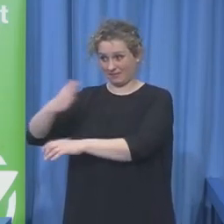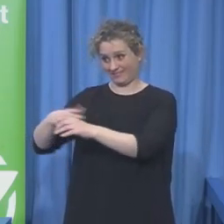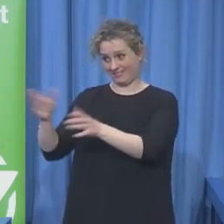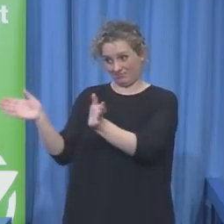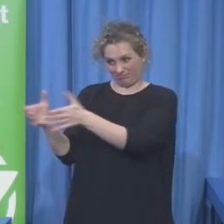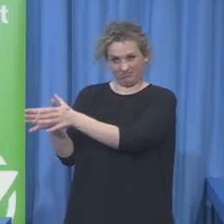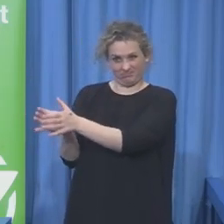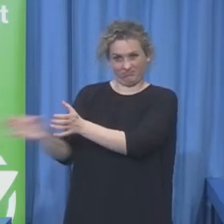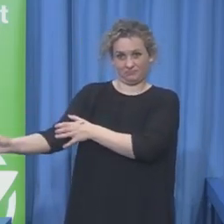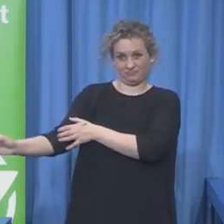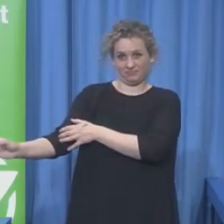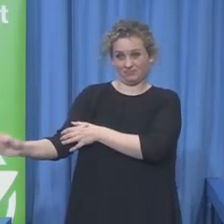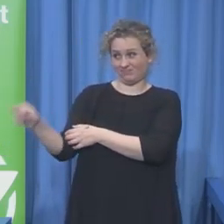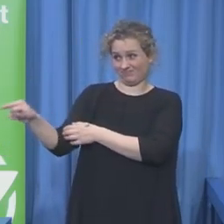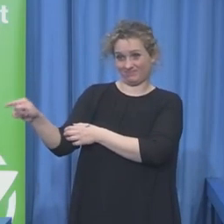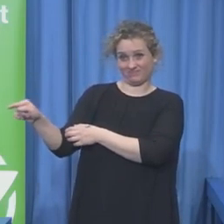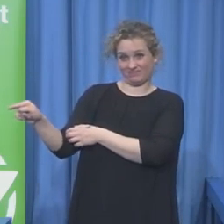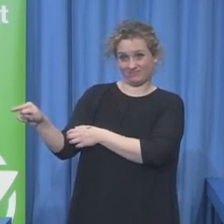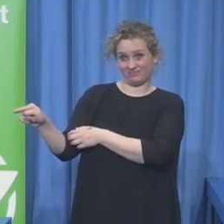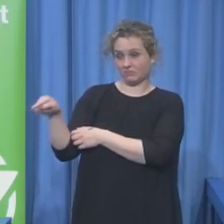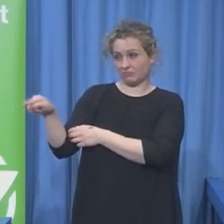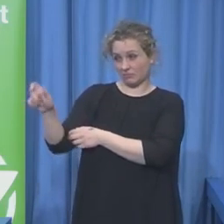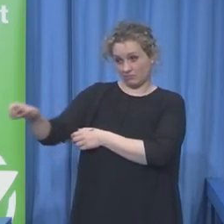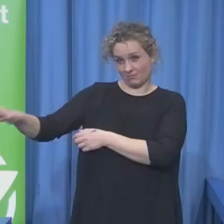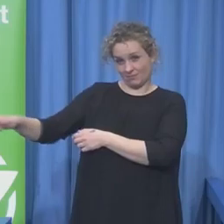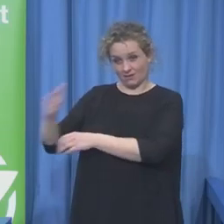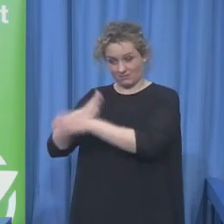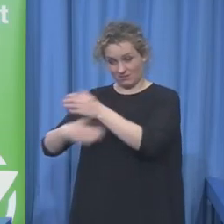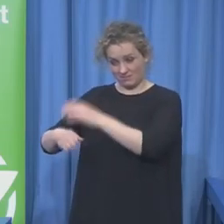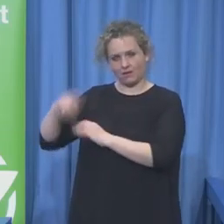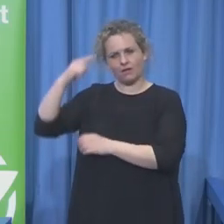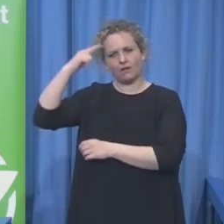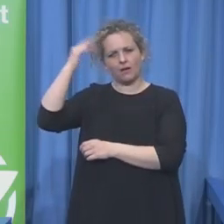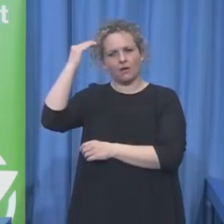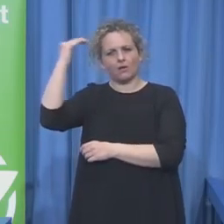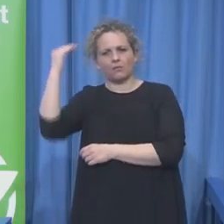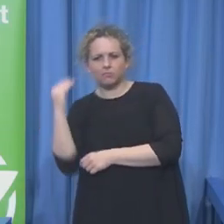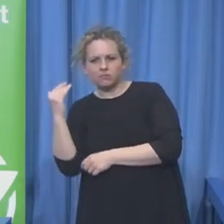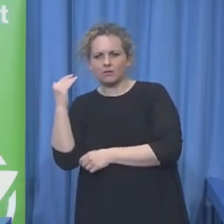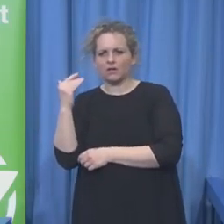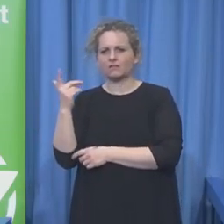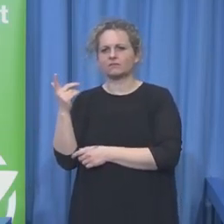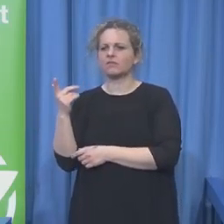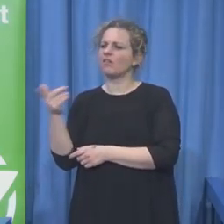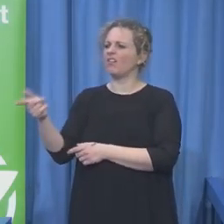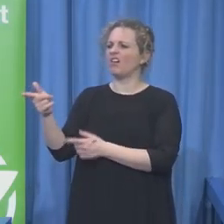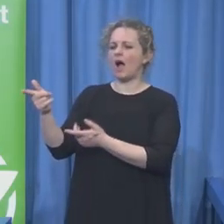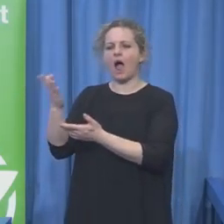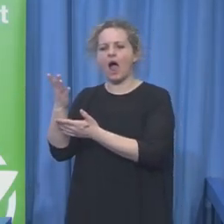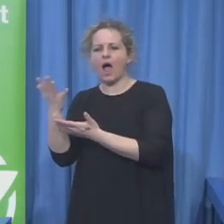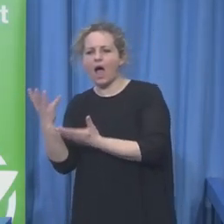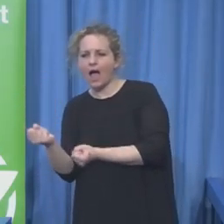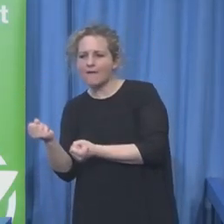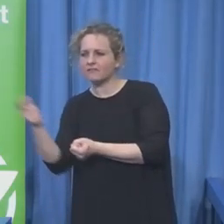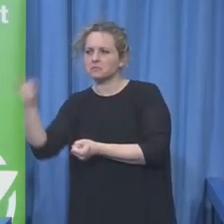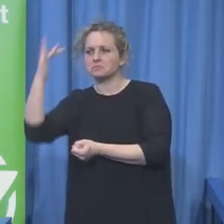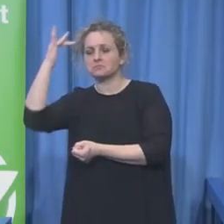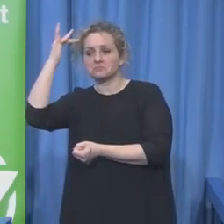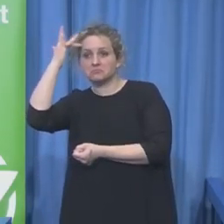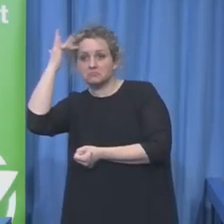people always from the community. So there is a combination between people with intellectual disabilities as